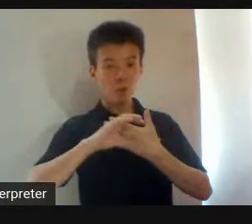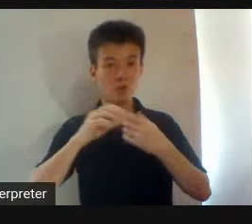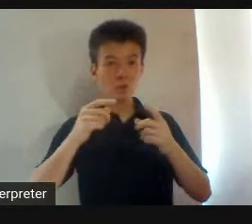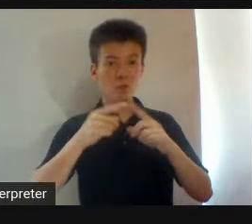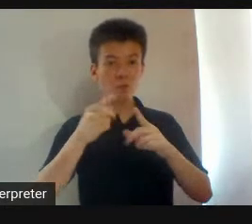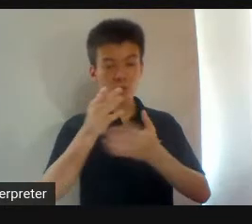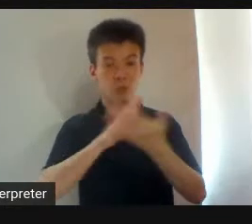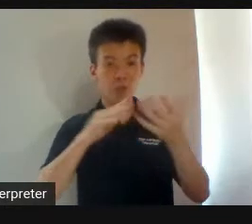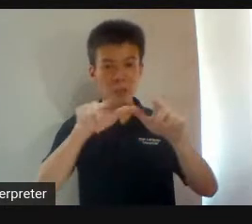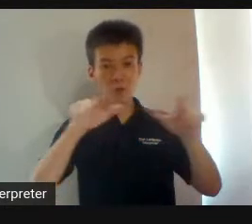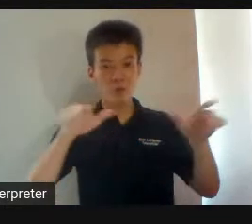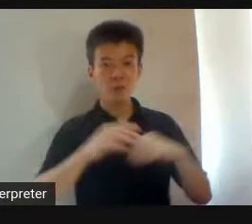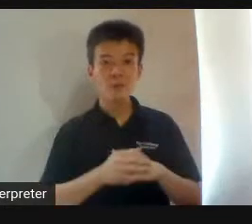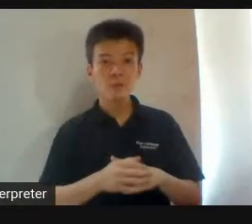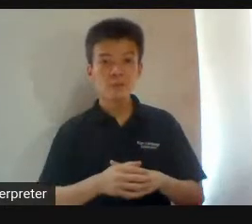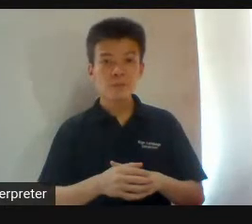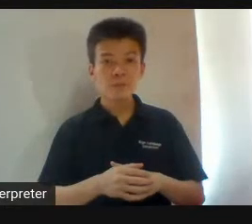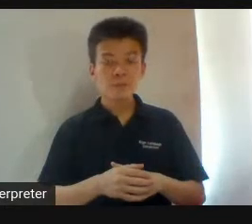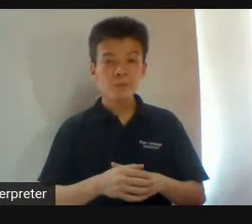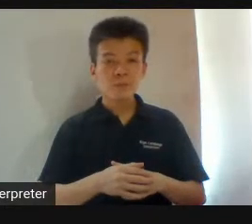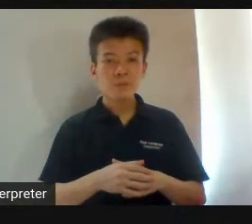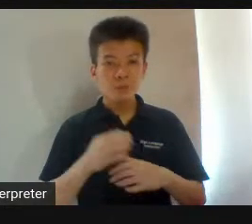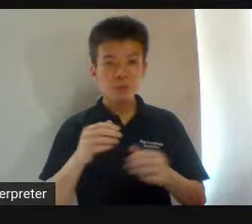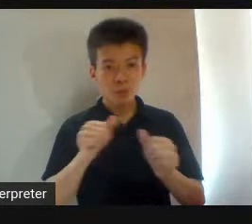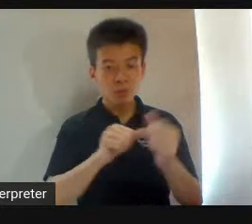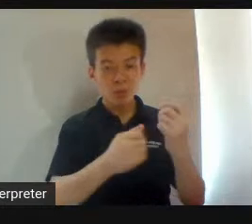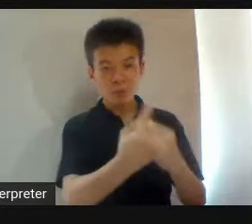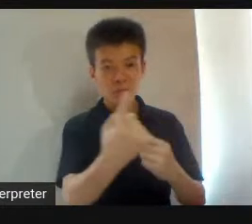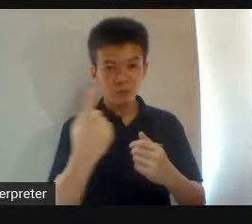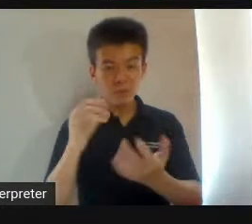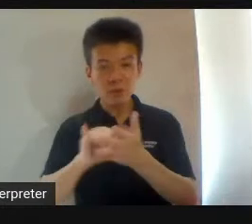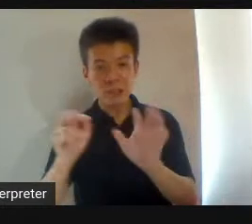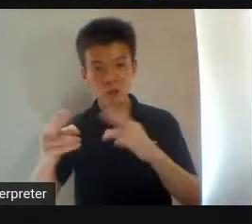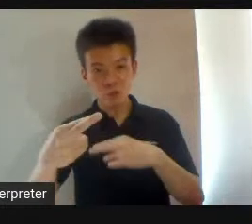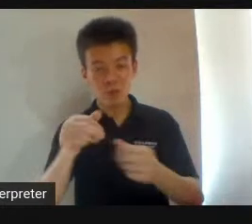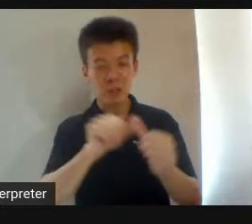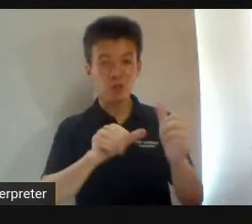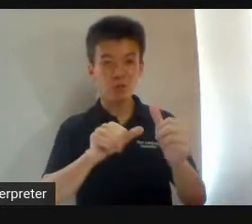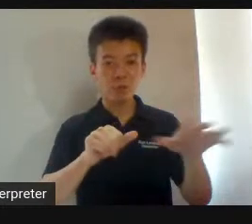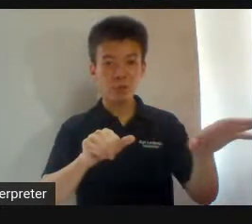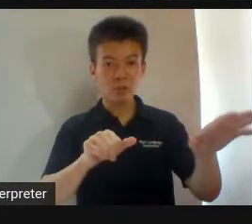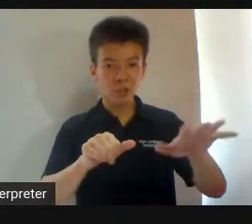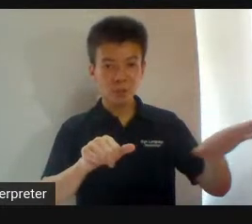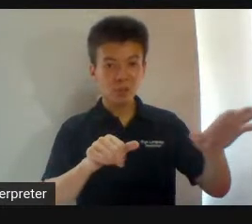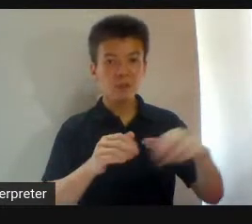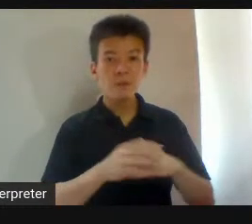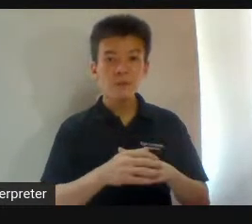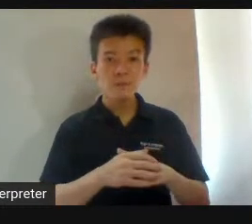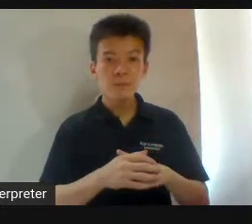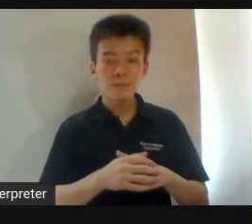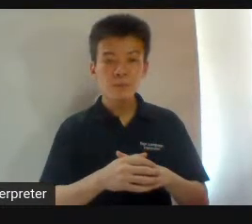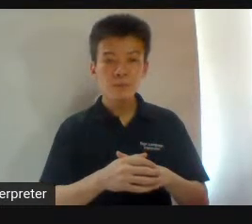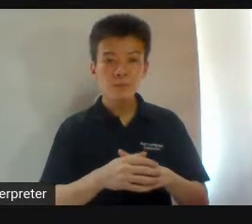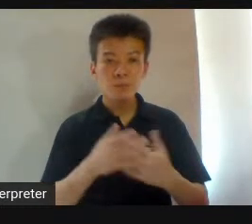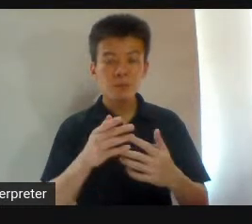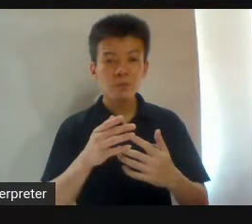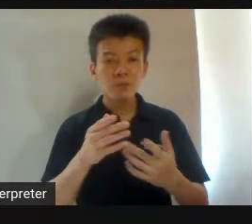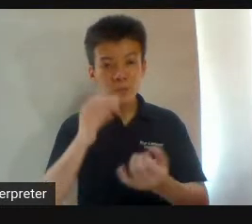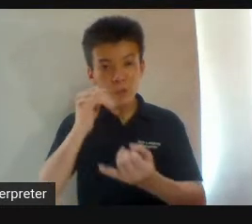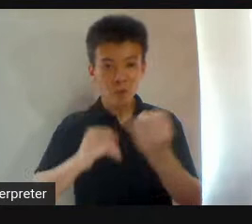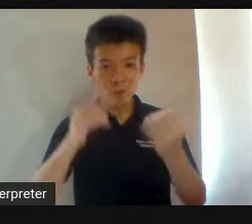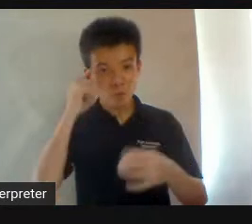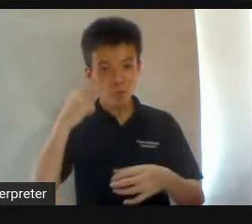certain level. You know, we're in each other's rooms, in each other's spaces, but I think that ultimately, for